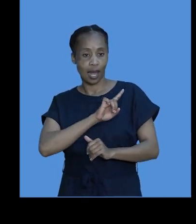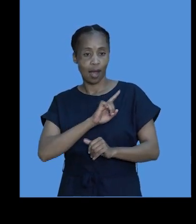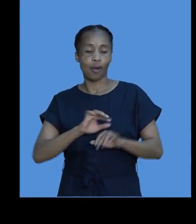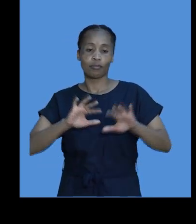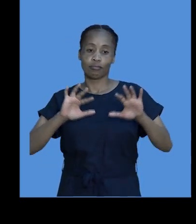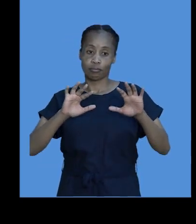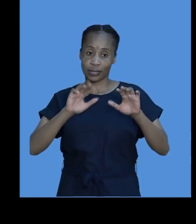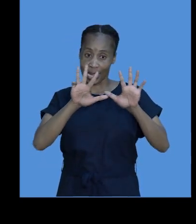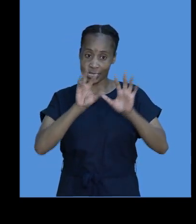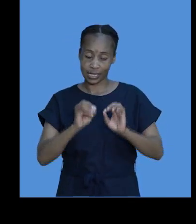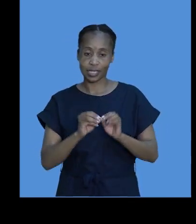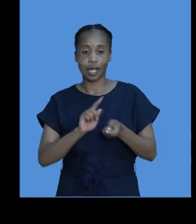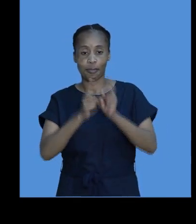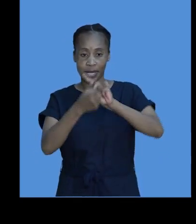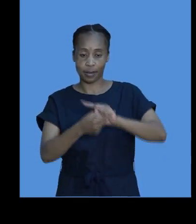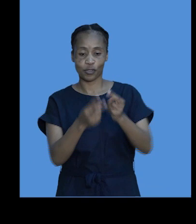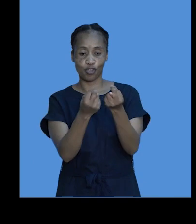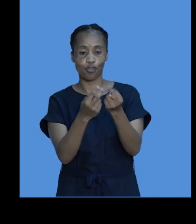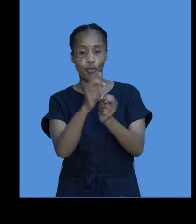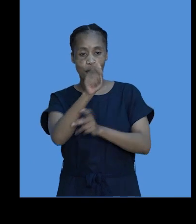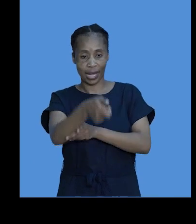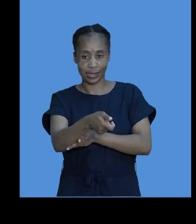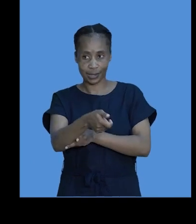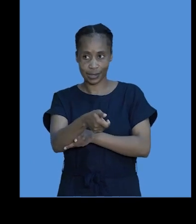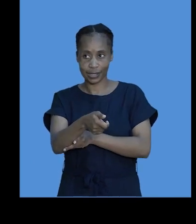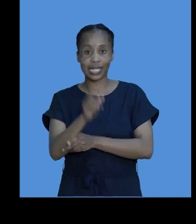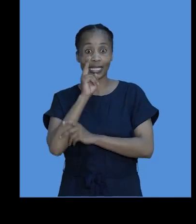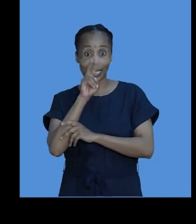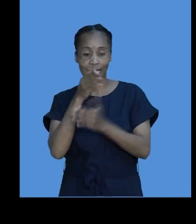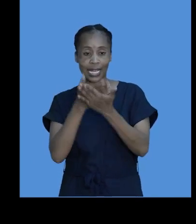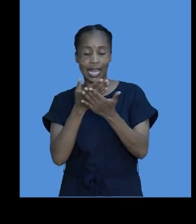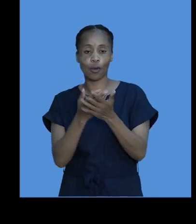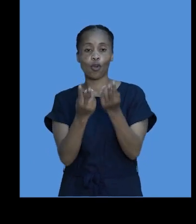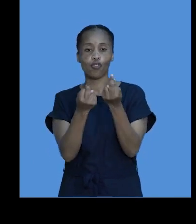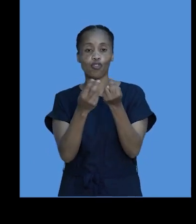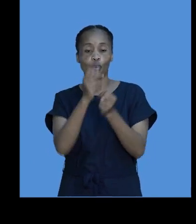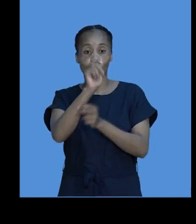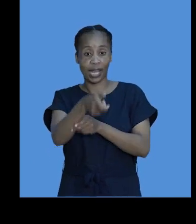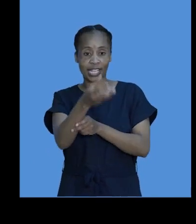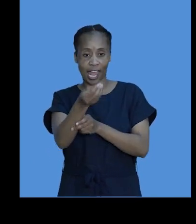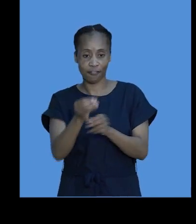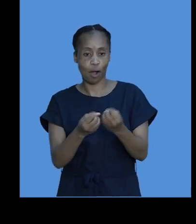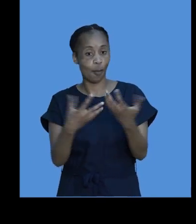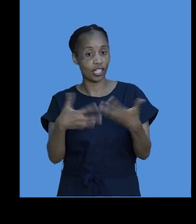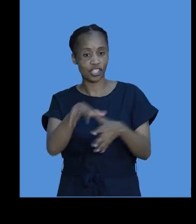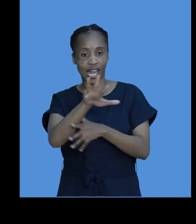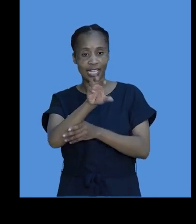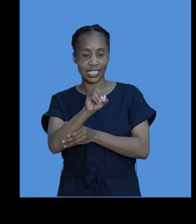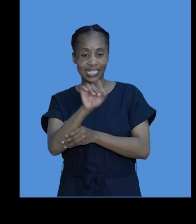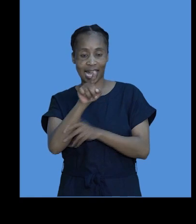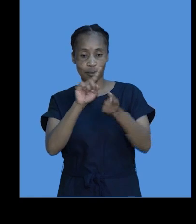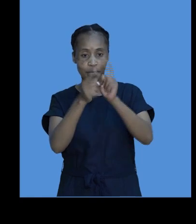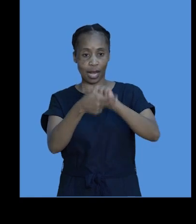90 there. That is now 90 becomes our new price there. So as you can see, guys, we have a new